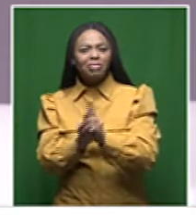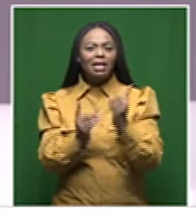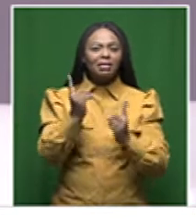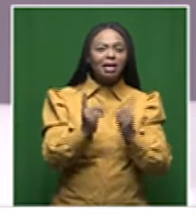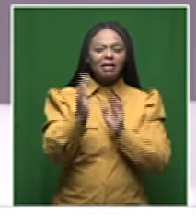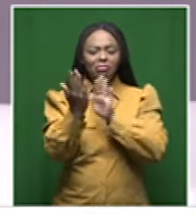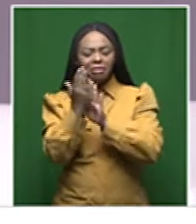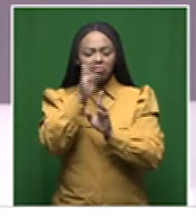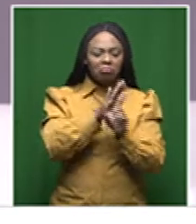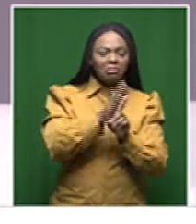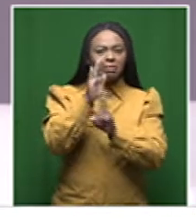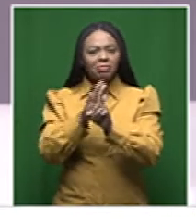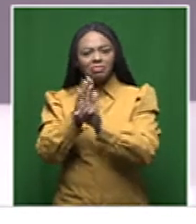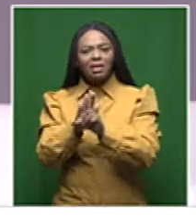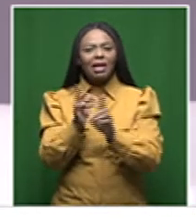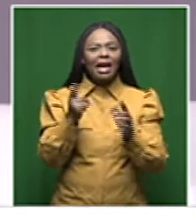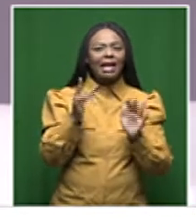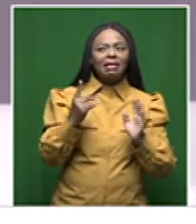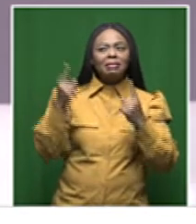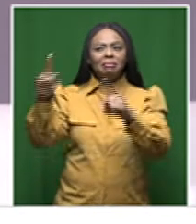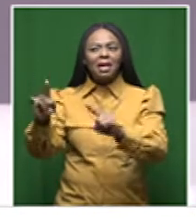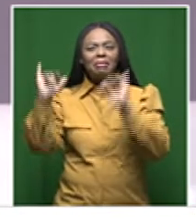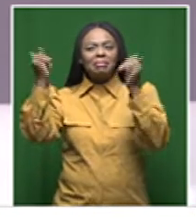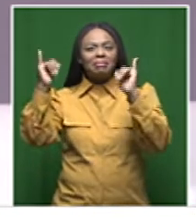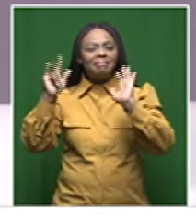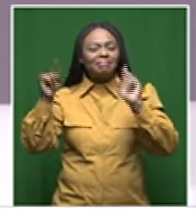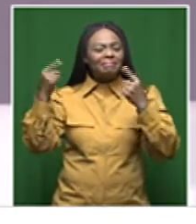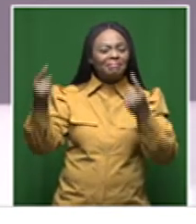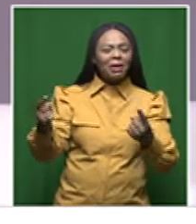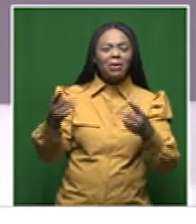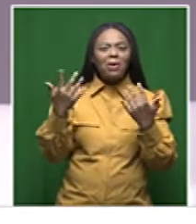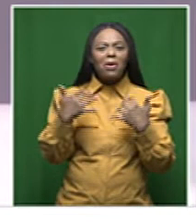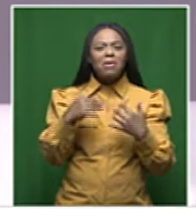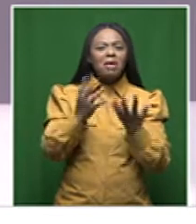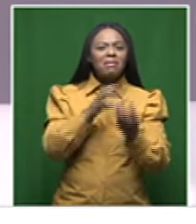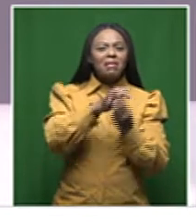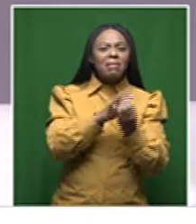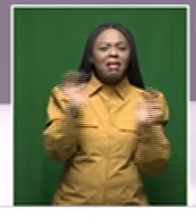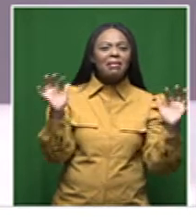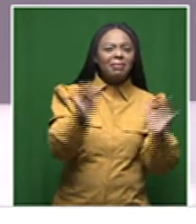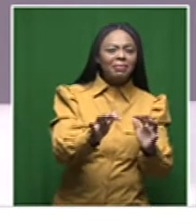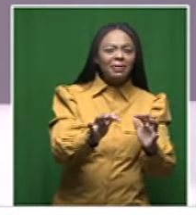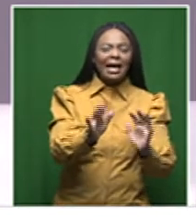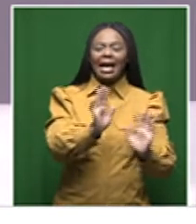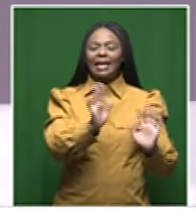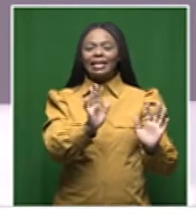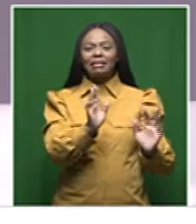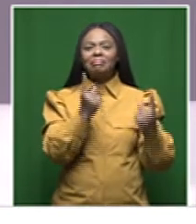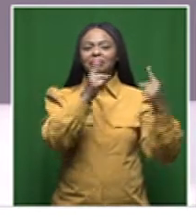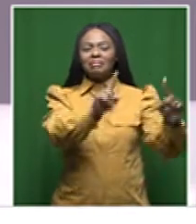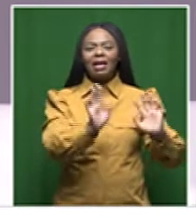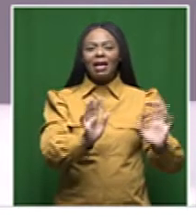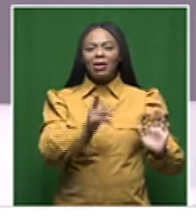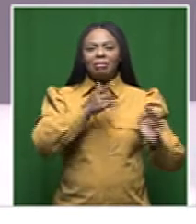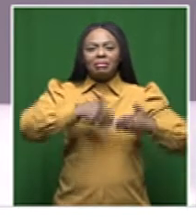family gatherings and going out where we will be meeting people because the pressure started becoming too much for us to